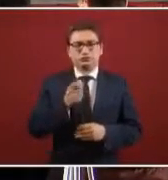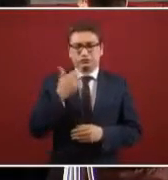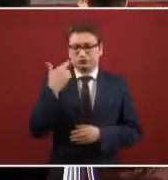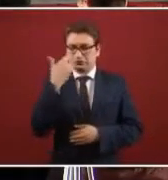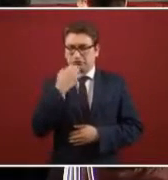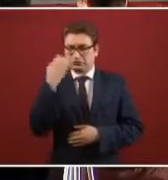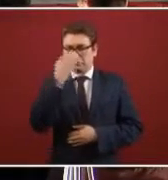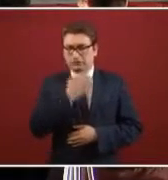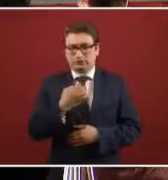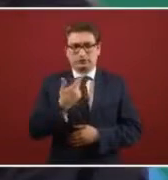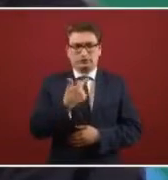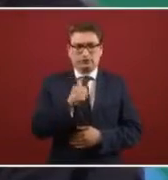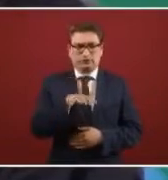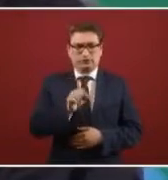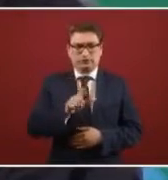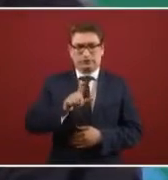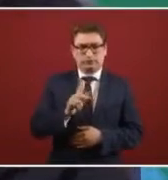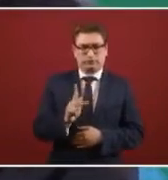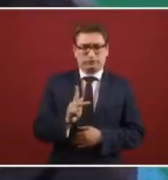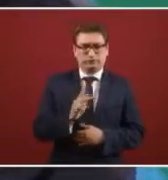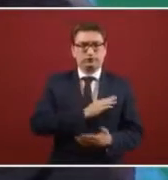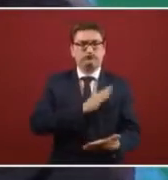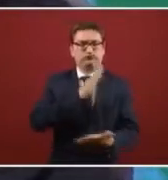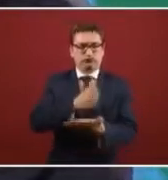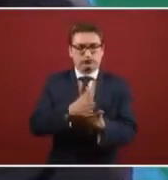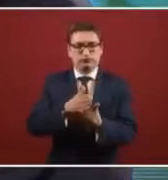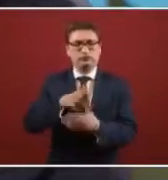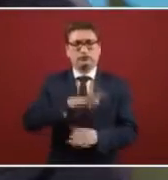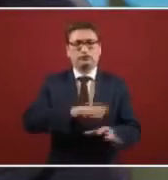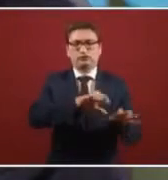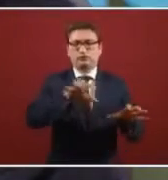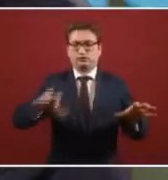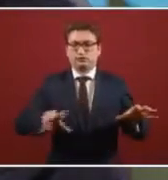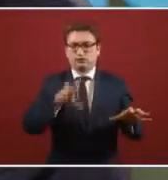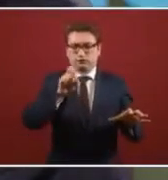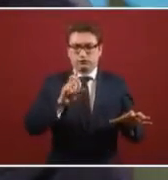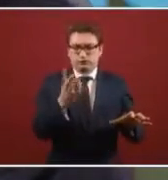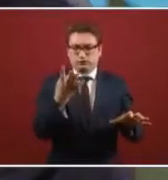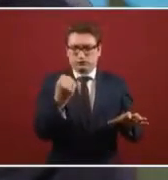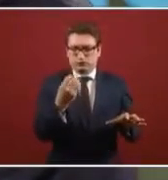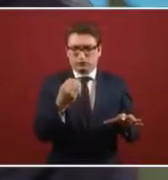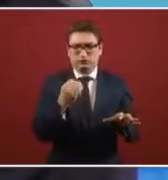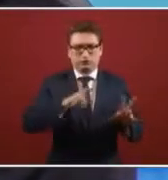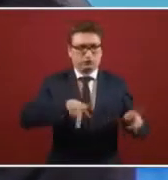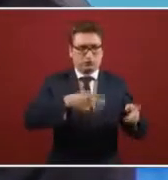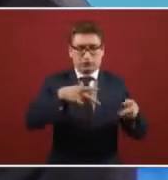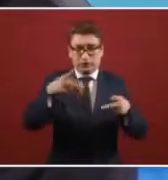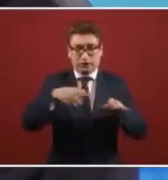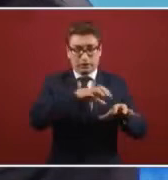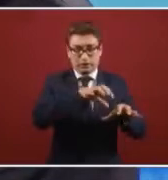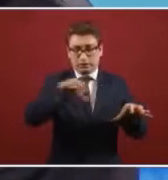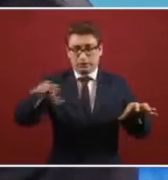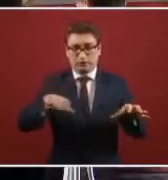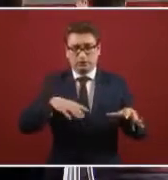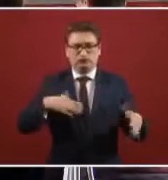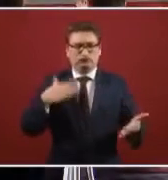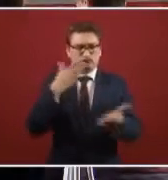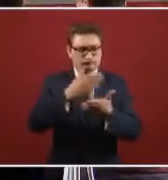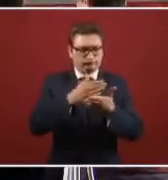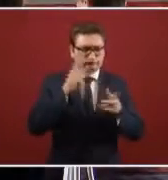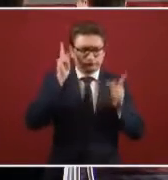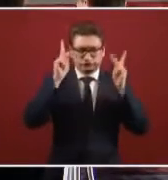Now let's see regarding the verifications. They verified 29 gas stations that